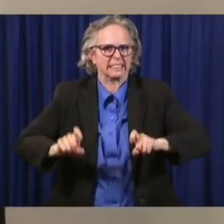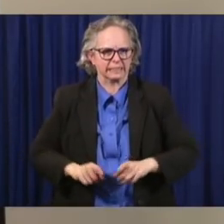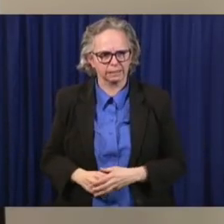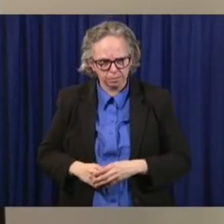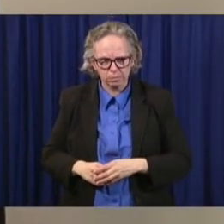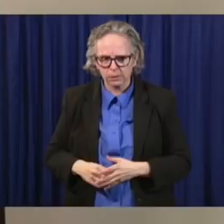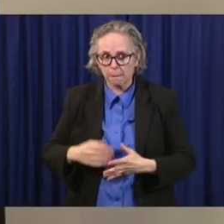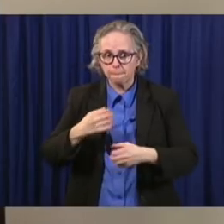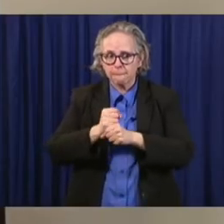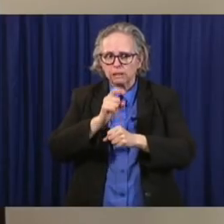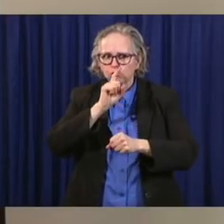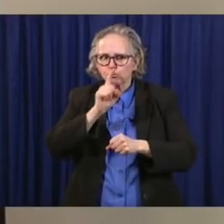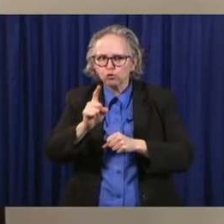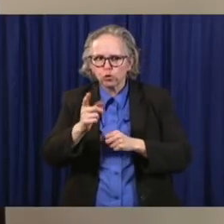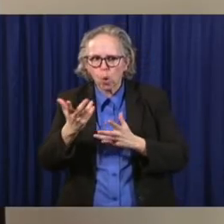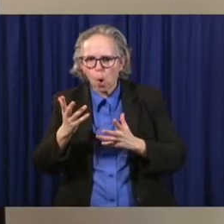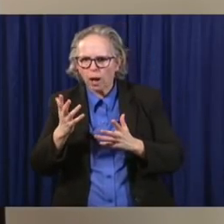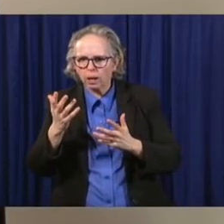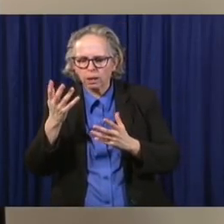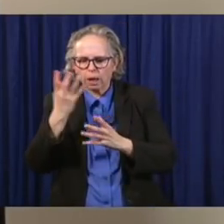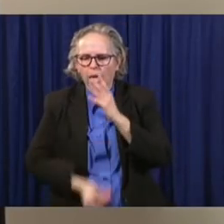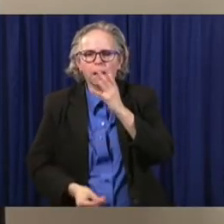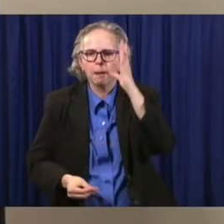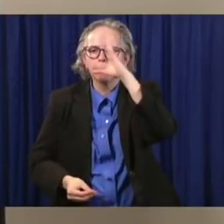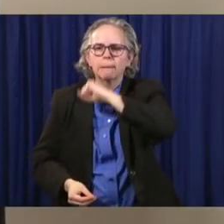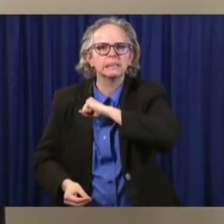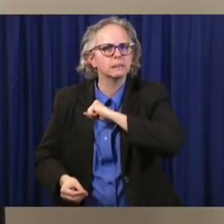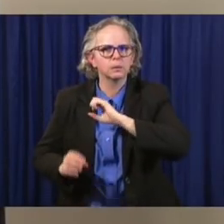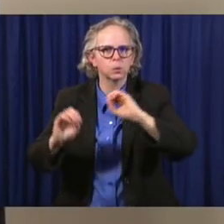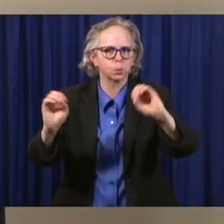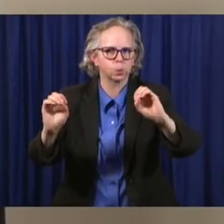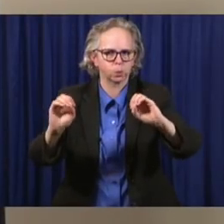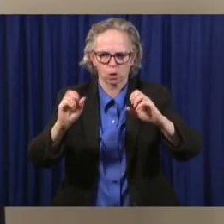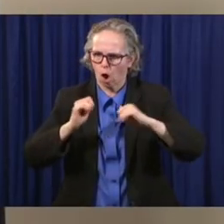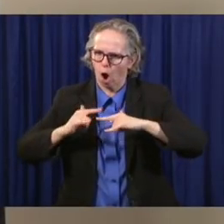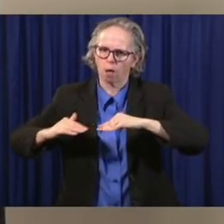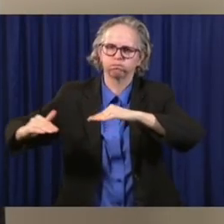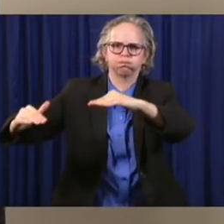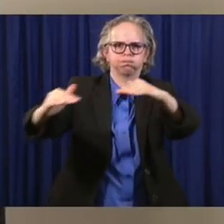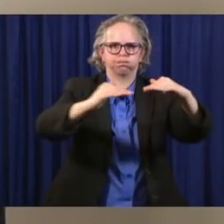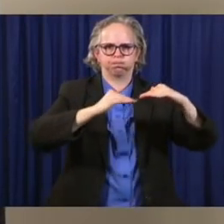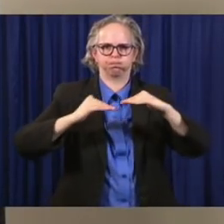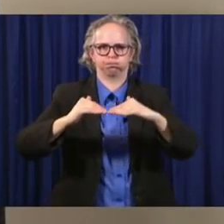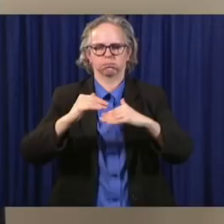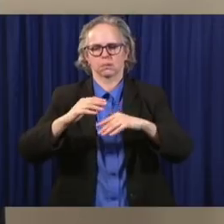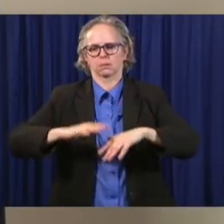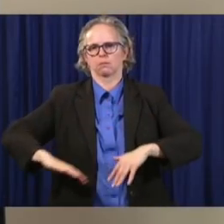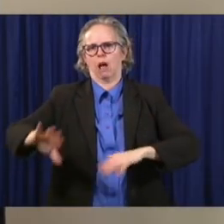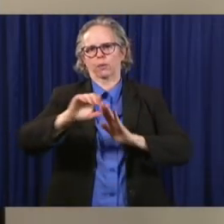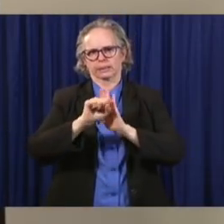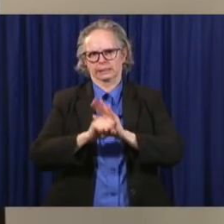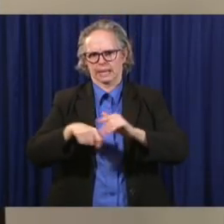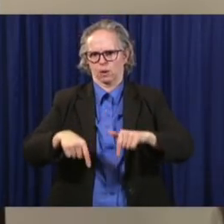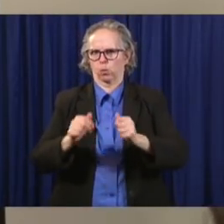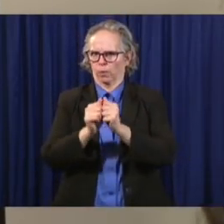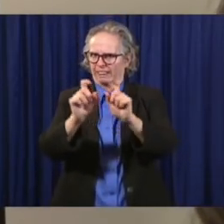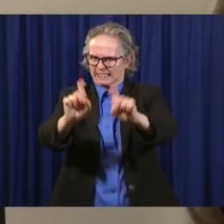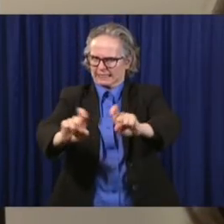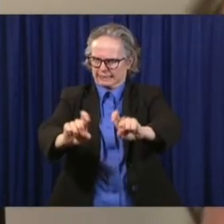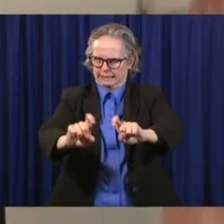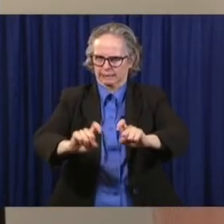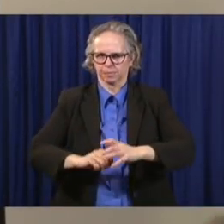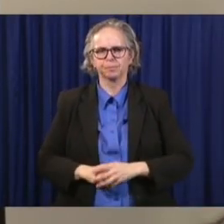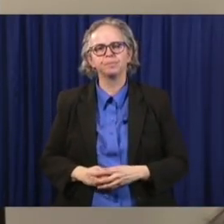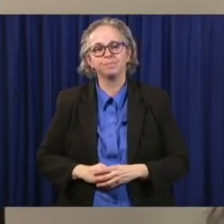is equitably spread amongst our communities. Next slide. So I want to take a few